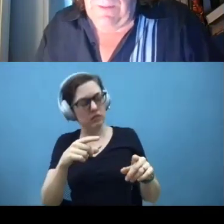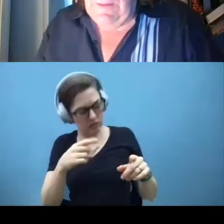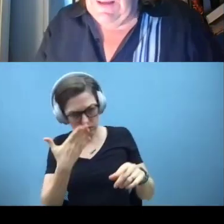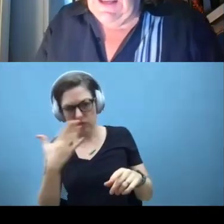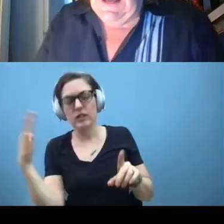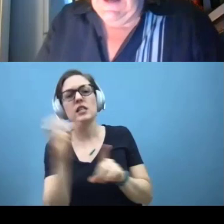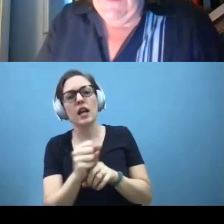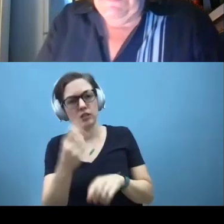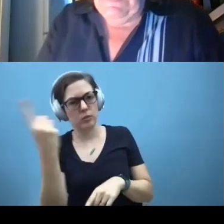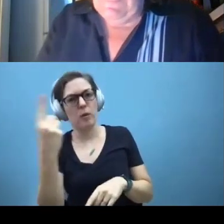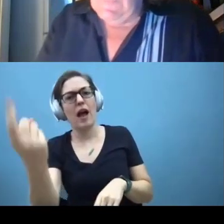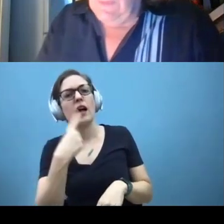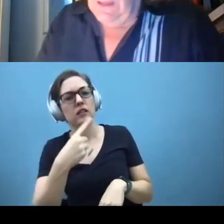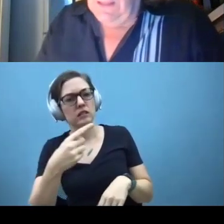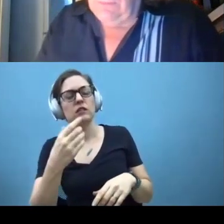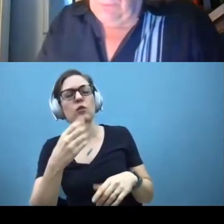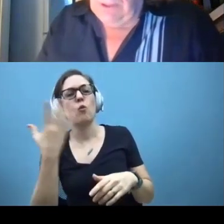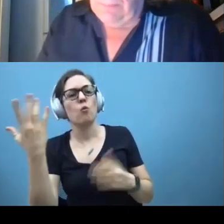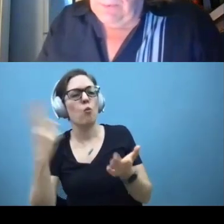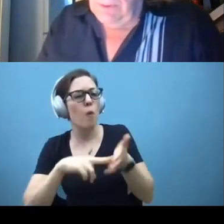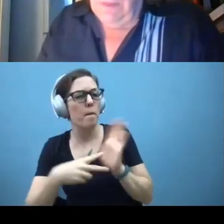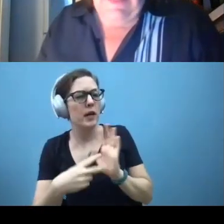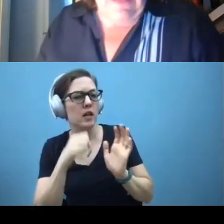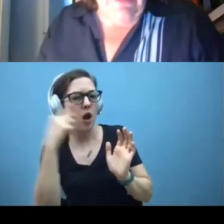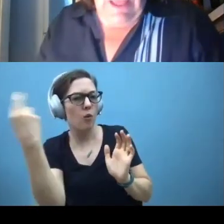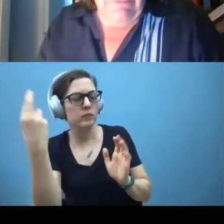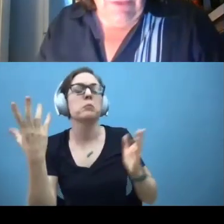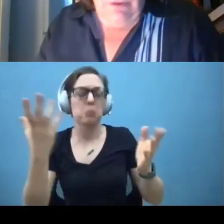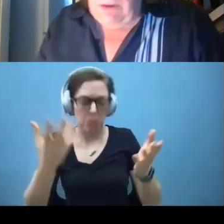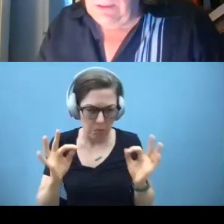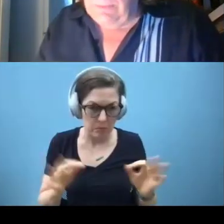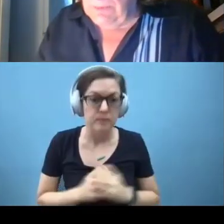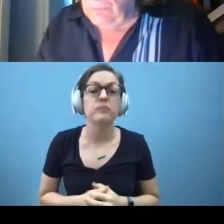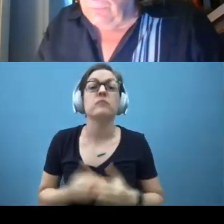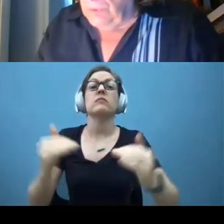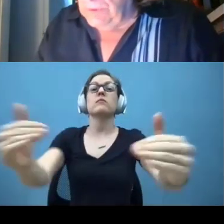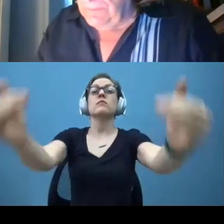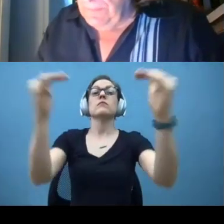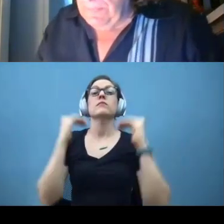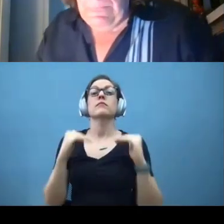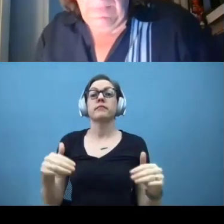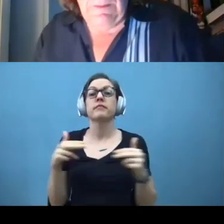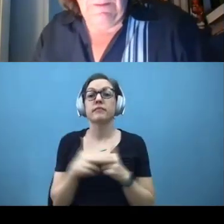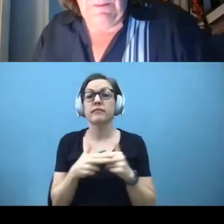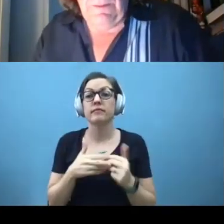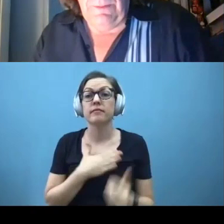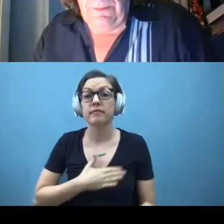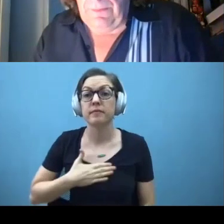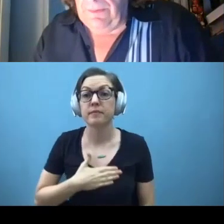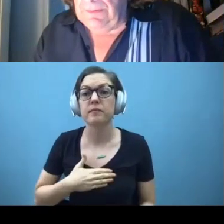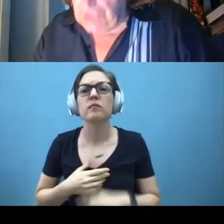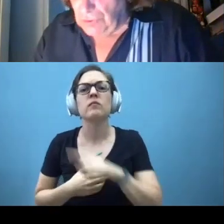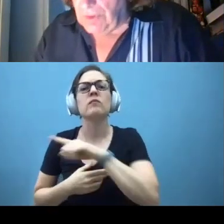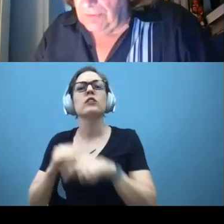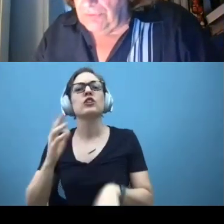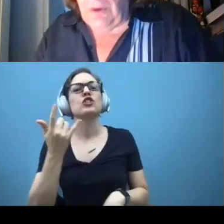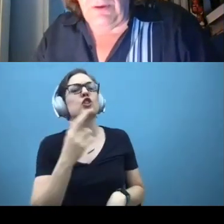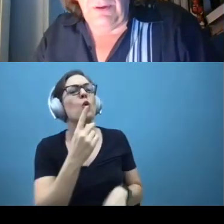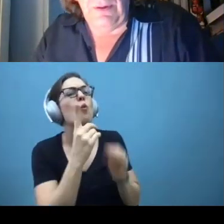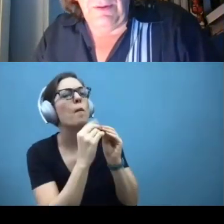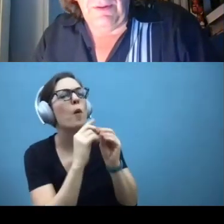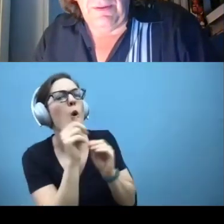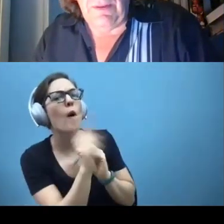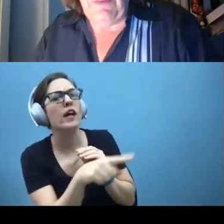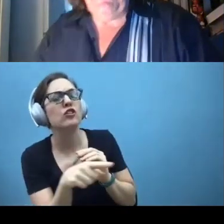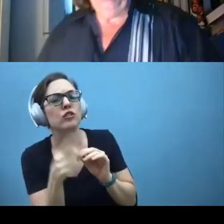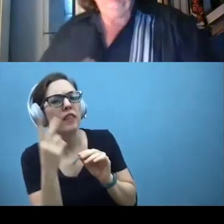that. I'd like to put up the next slide, if that's all right, if I can move forward. Sure. We just have one more question that I think is